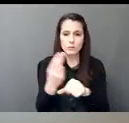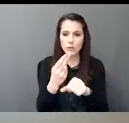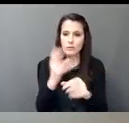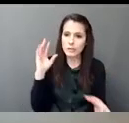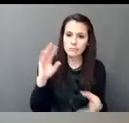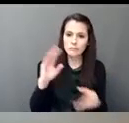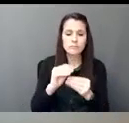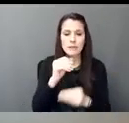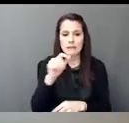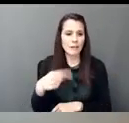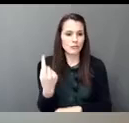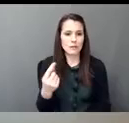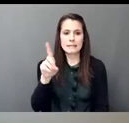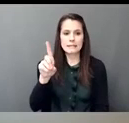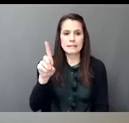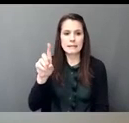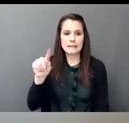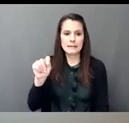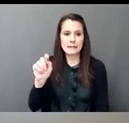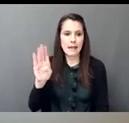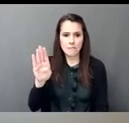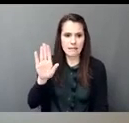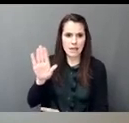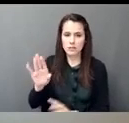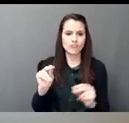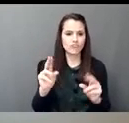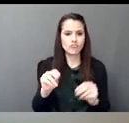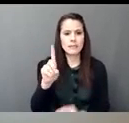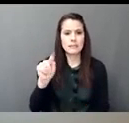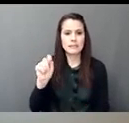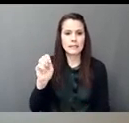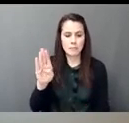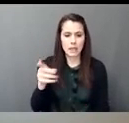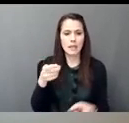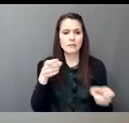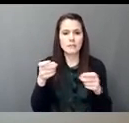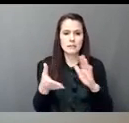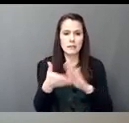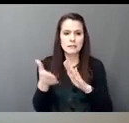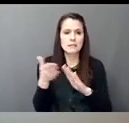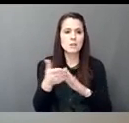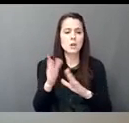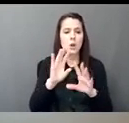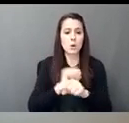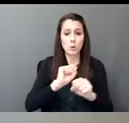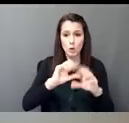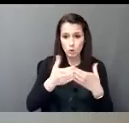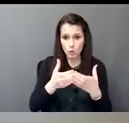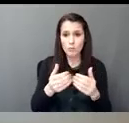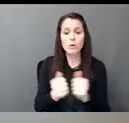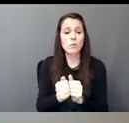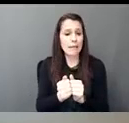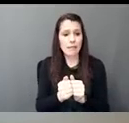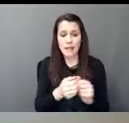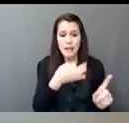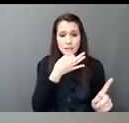just a DTMB thing. DTMB facilitates a work group with experts and stakeholders from